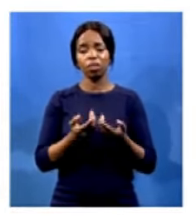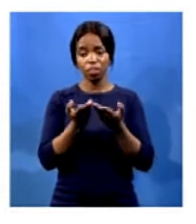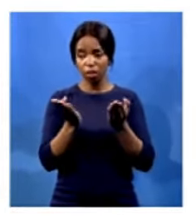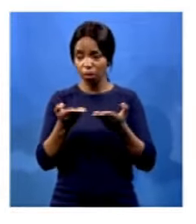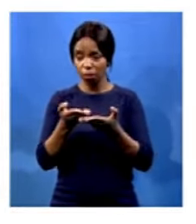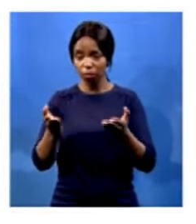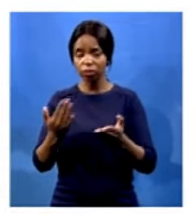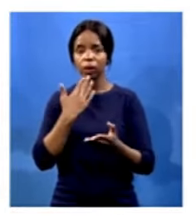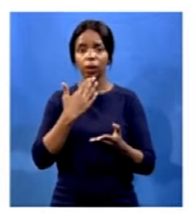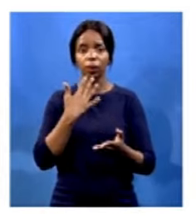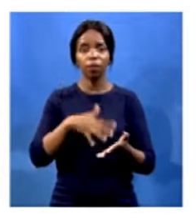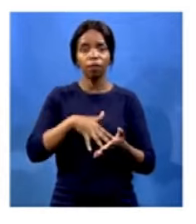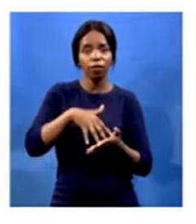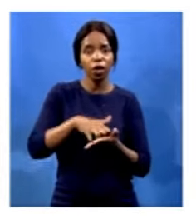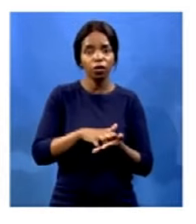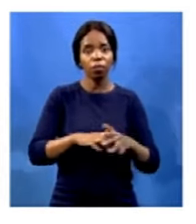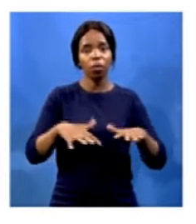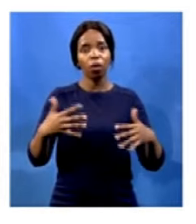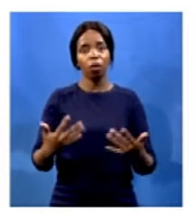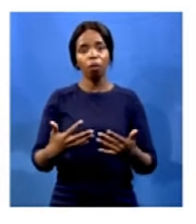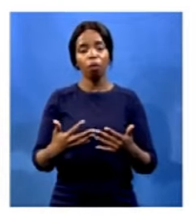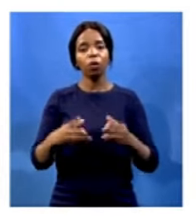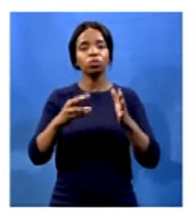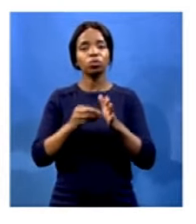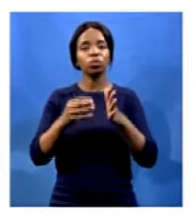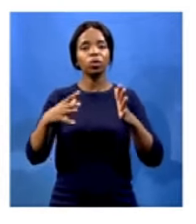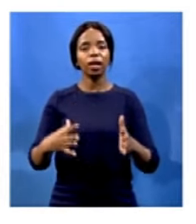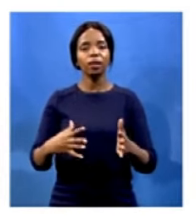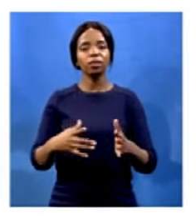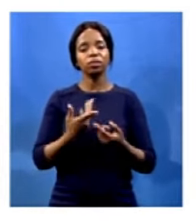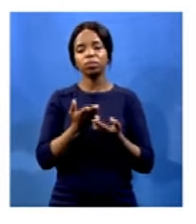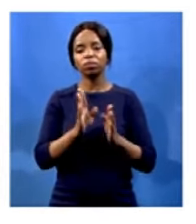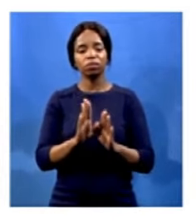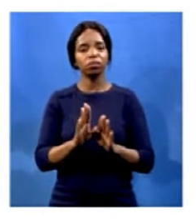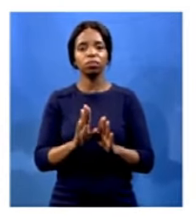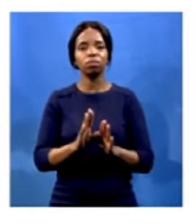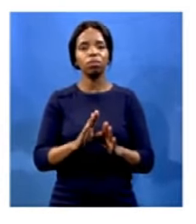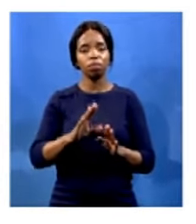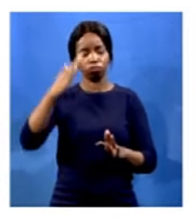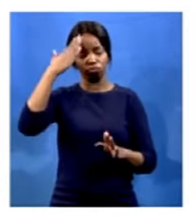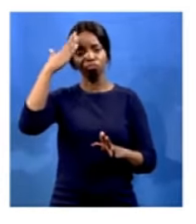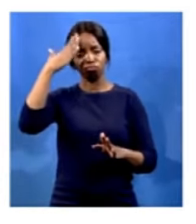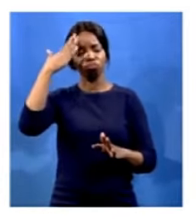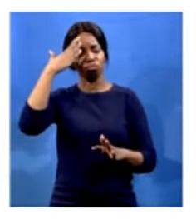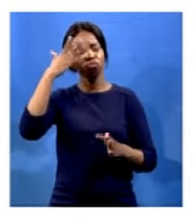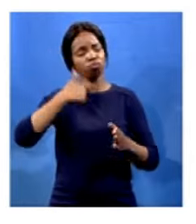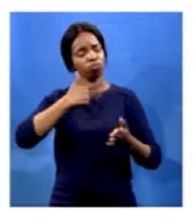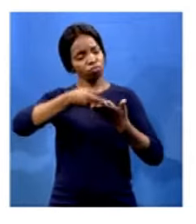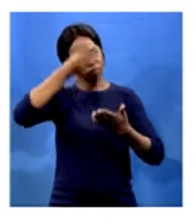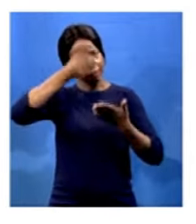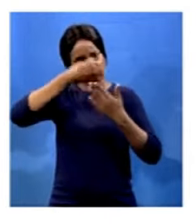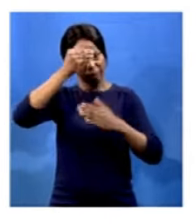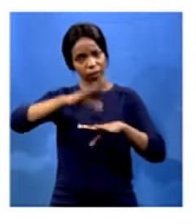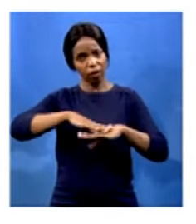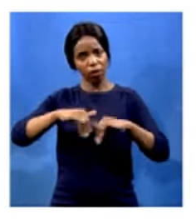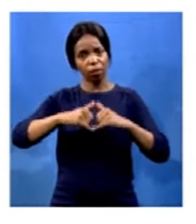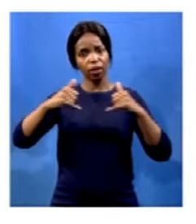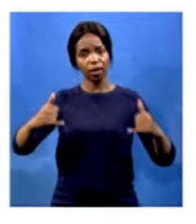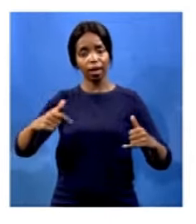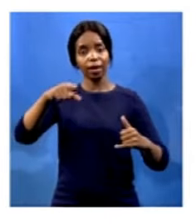that are not necessarily very familiar with online learning. It's something that is new to everyone, to the students, to the academic staff member.